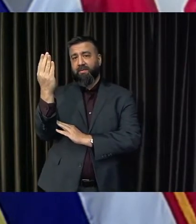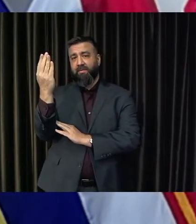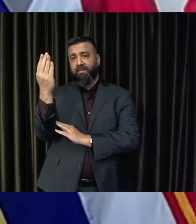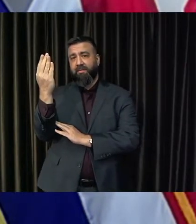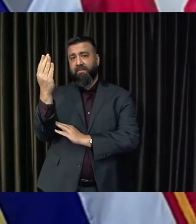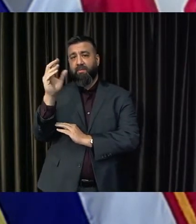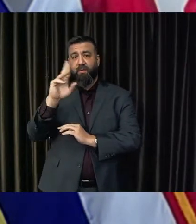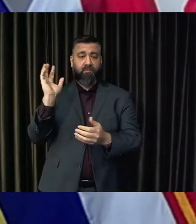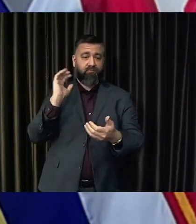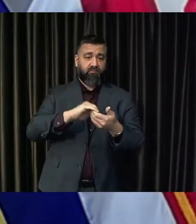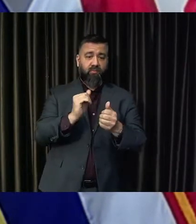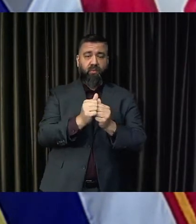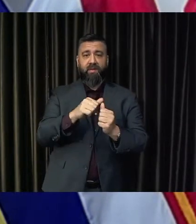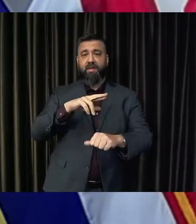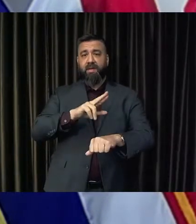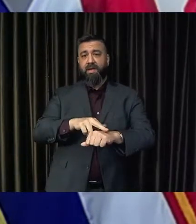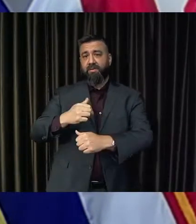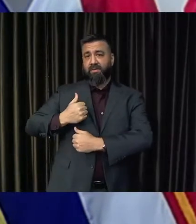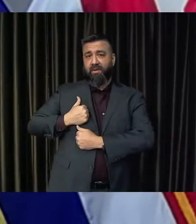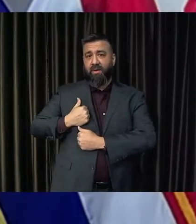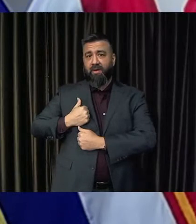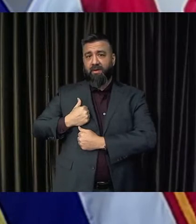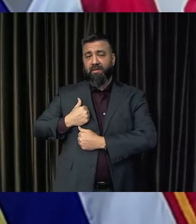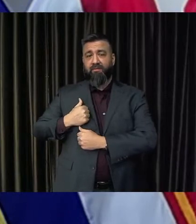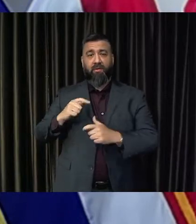at the North County Recreation Center at